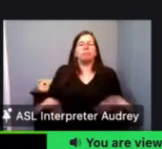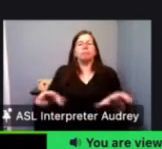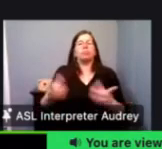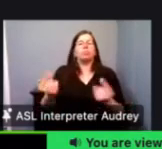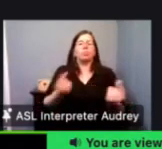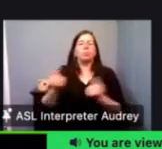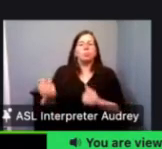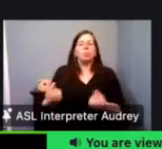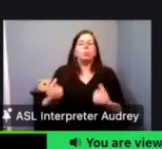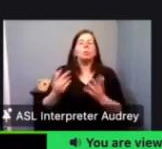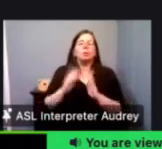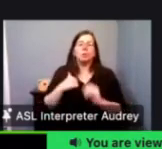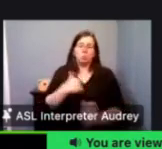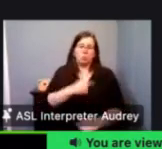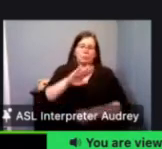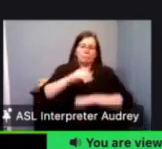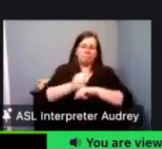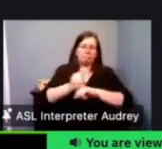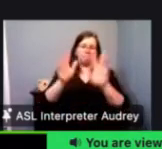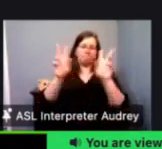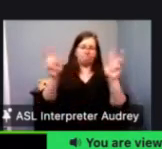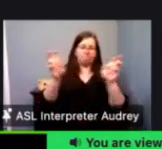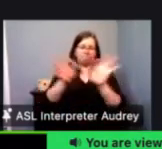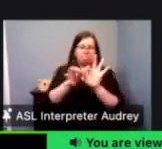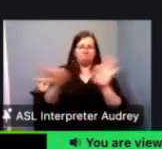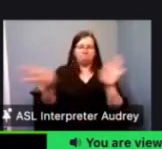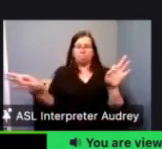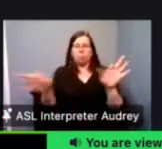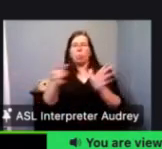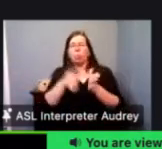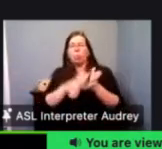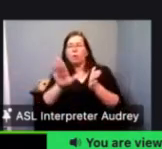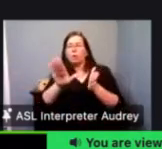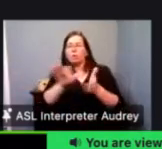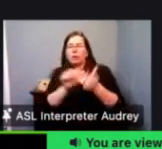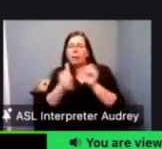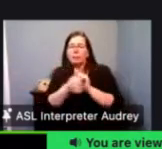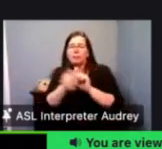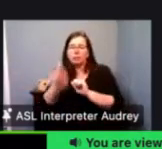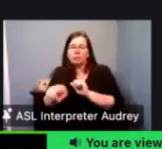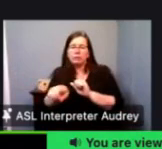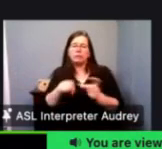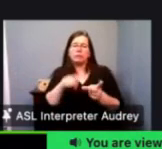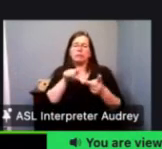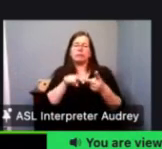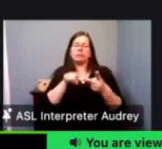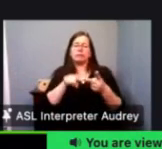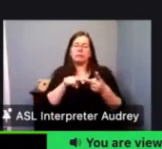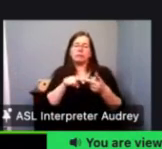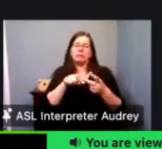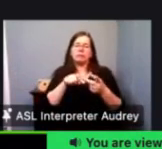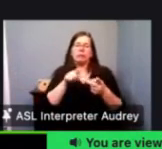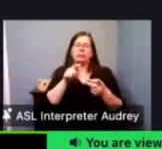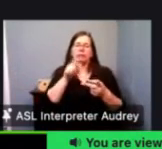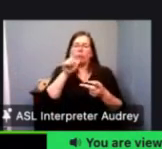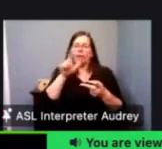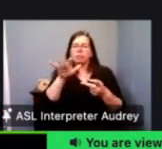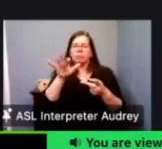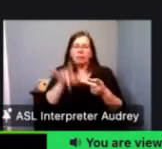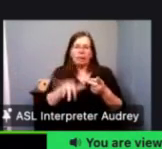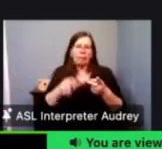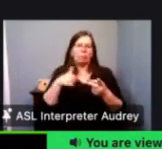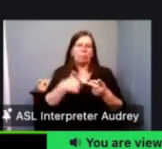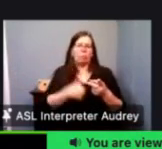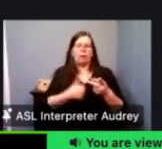So we frame it as, you know, what are your accommodation needs? And then we have, instead of them having to type it out, we have